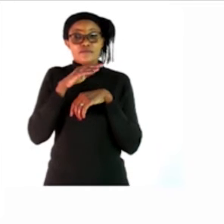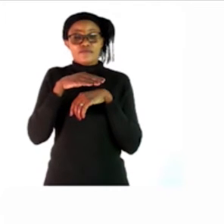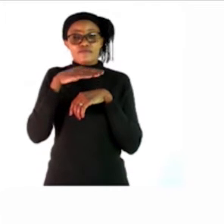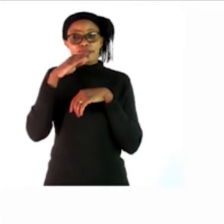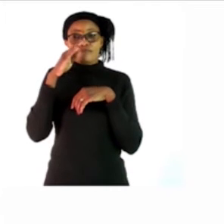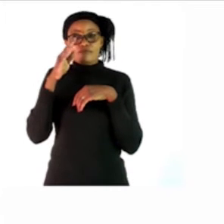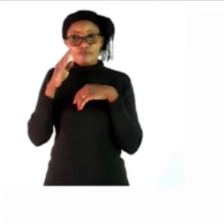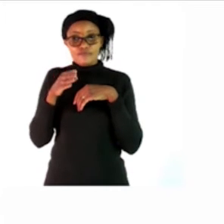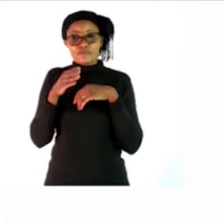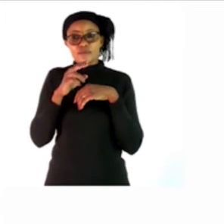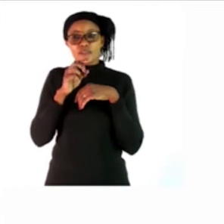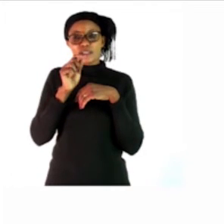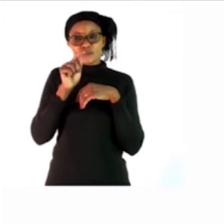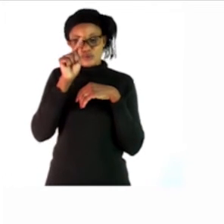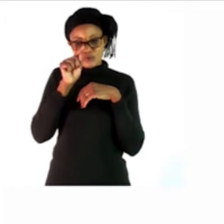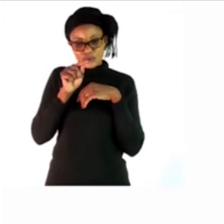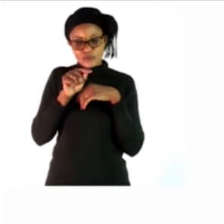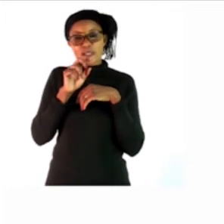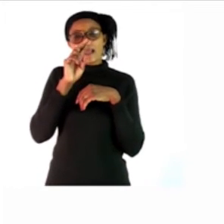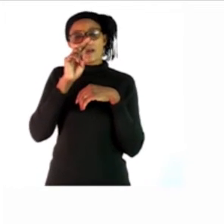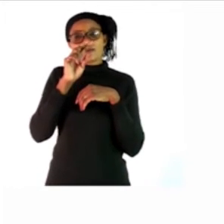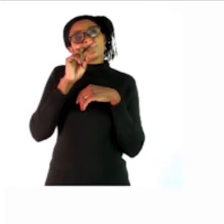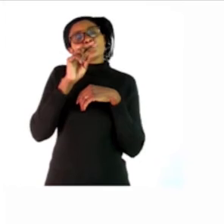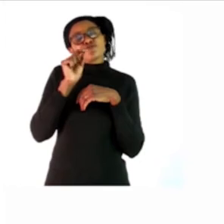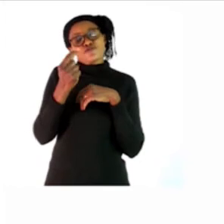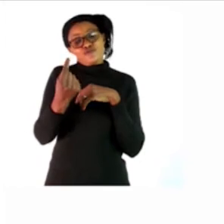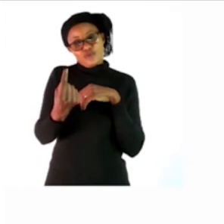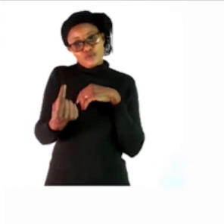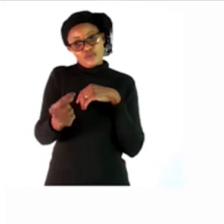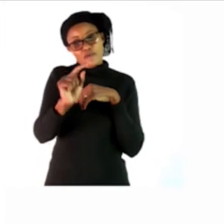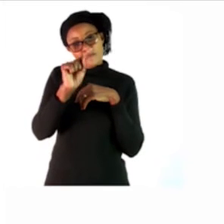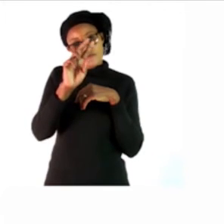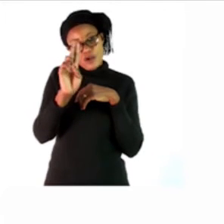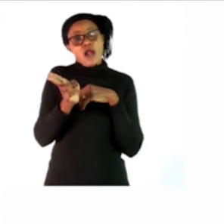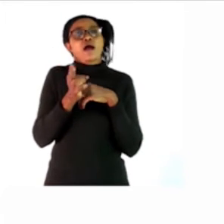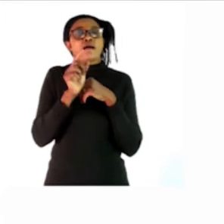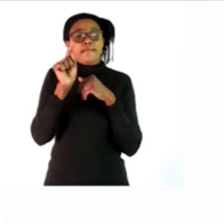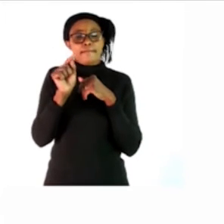the dotted H, you write your own H.